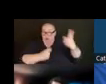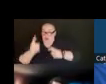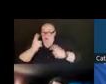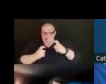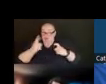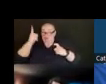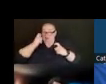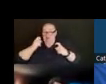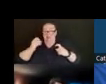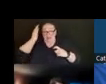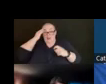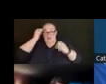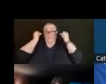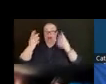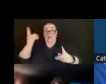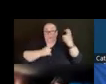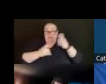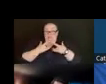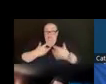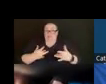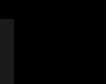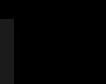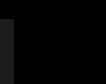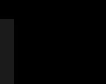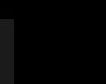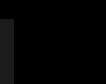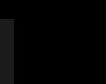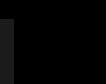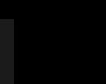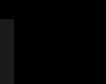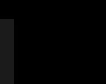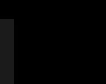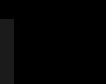so they don't build up. There's a couple of slides where I will do this.